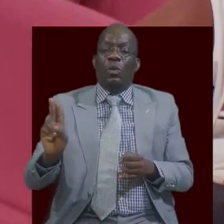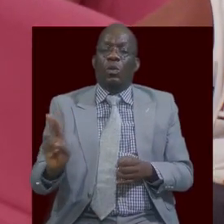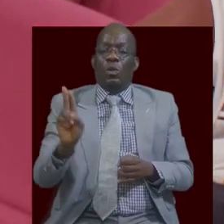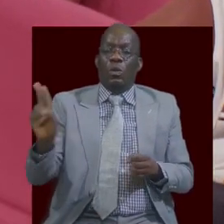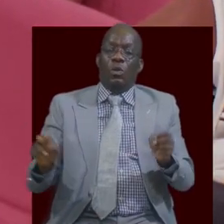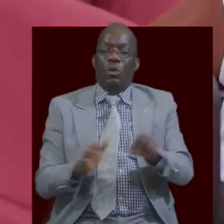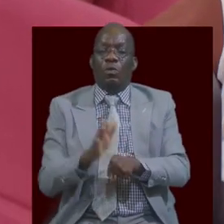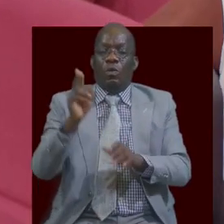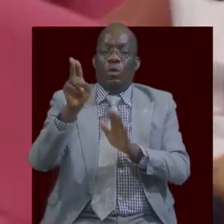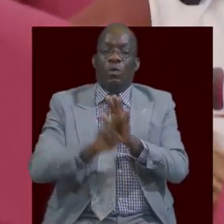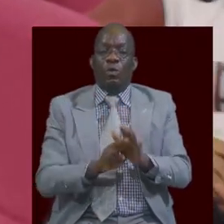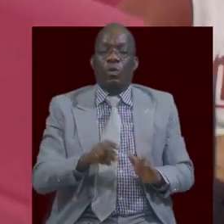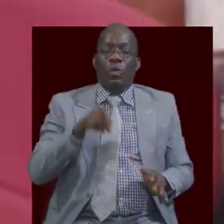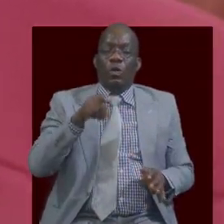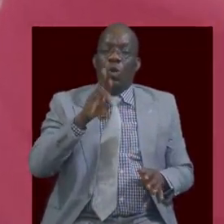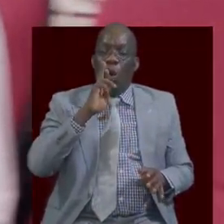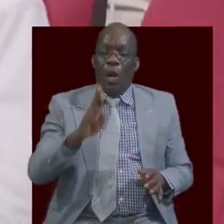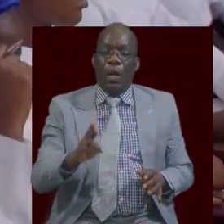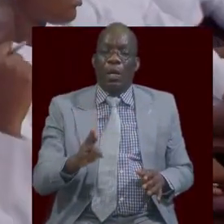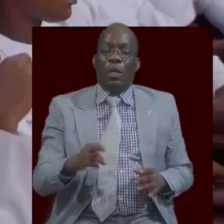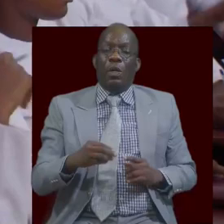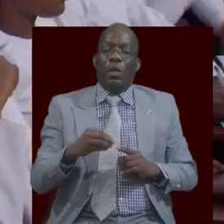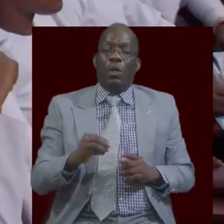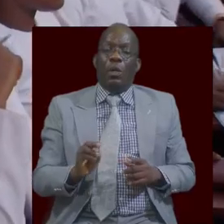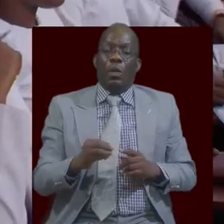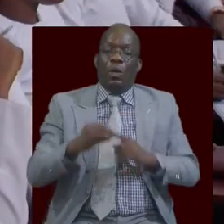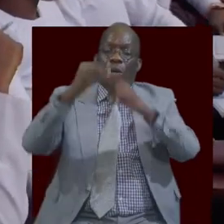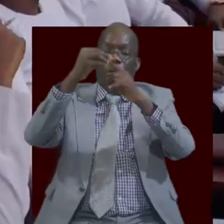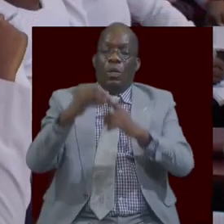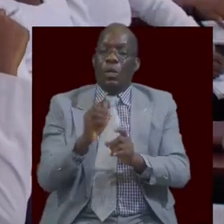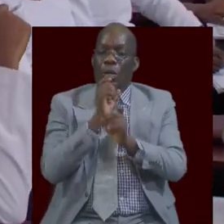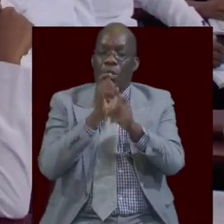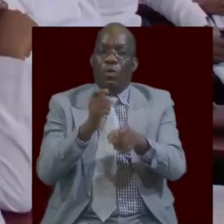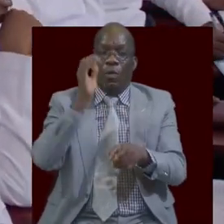Your unique gift will make you useful.